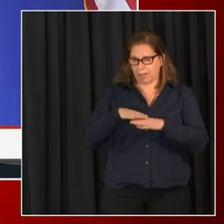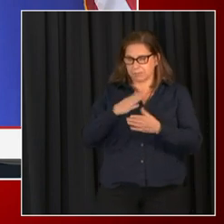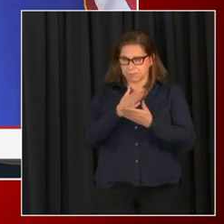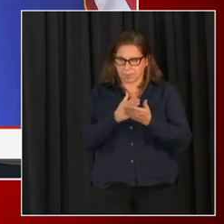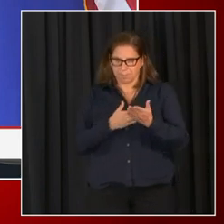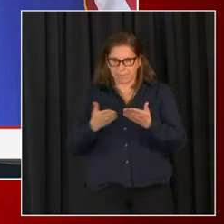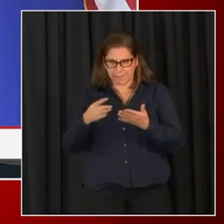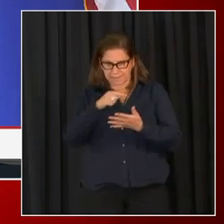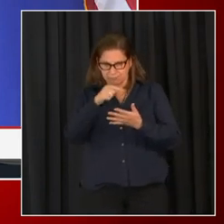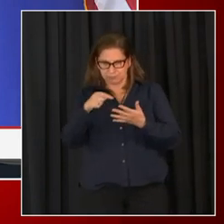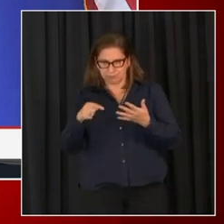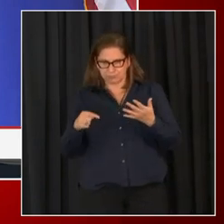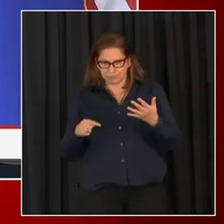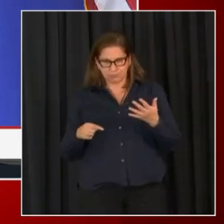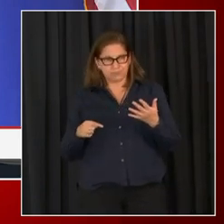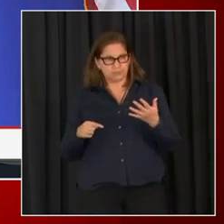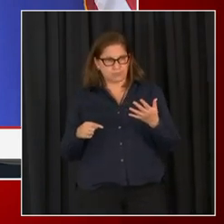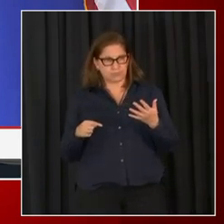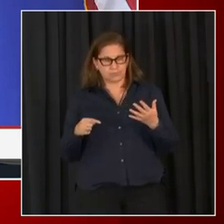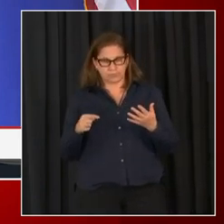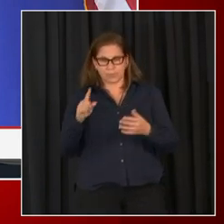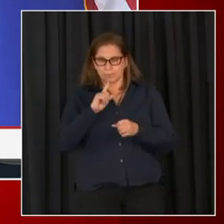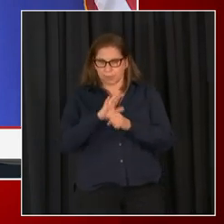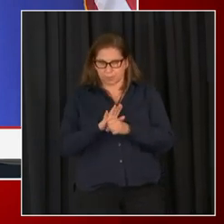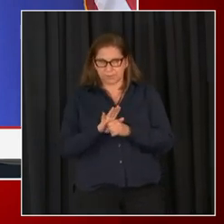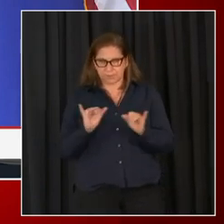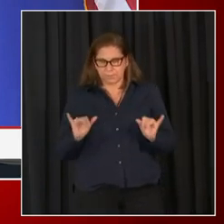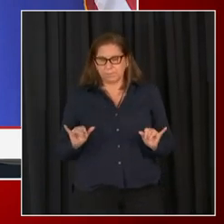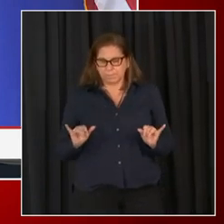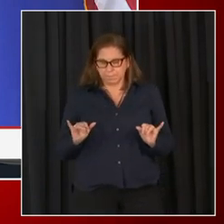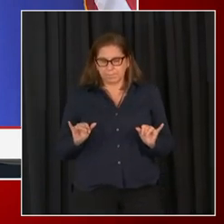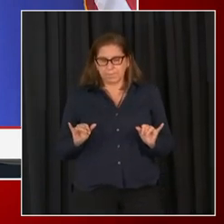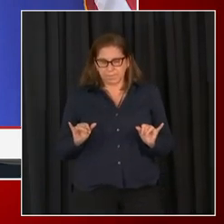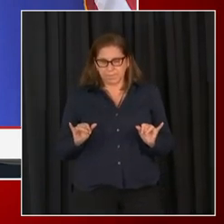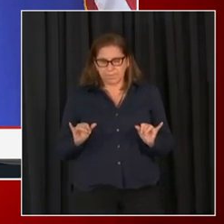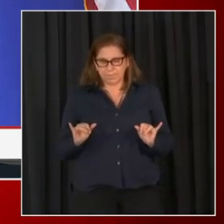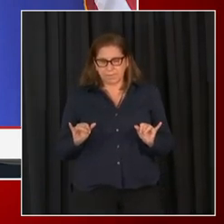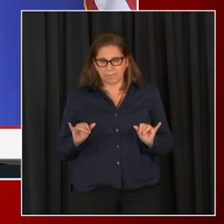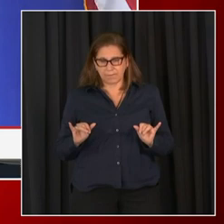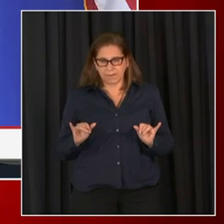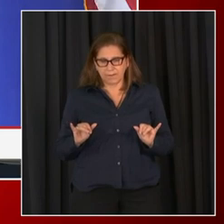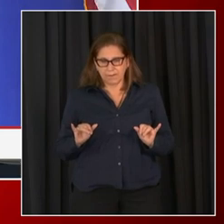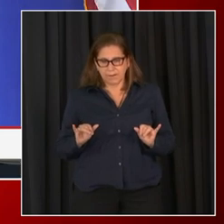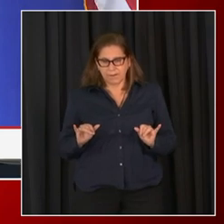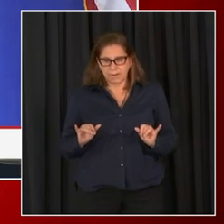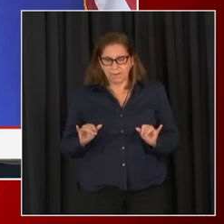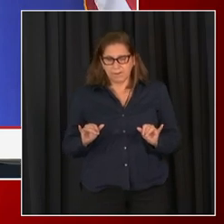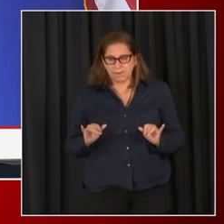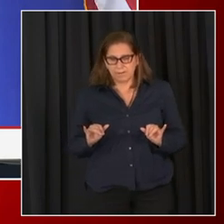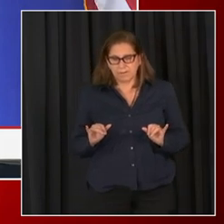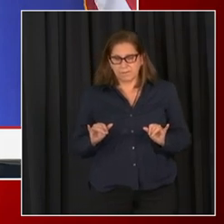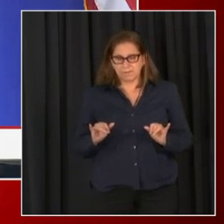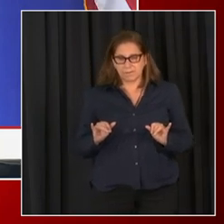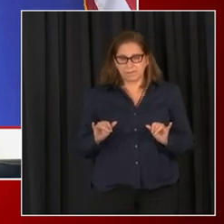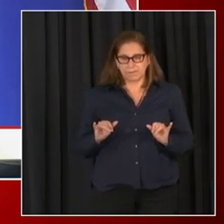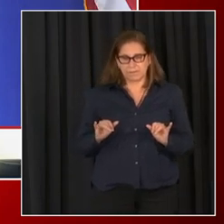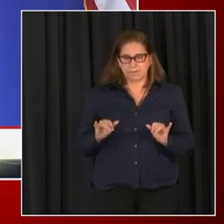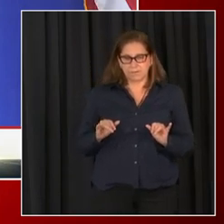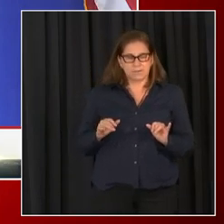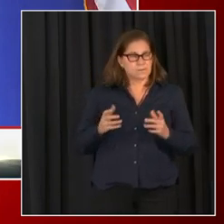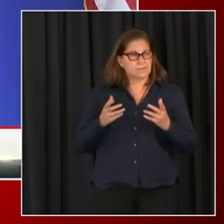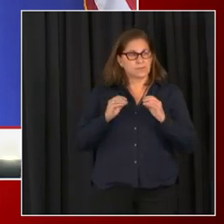vaccine, as well as ensuring that there will be no cost for vaccination